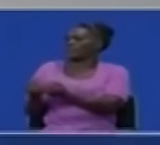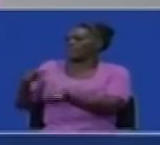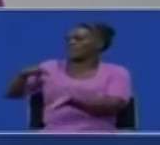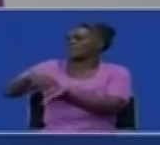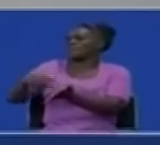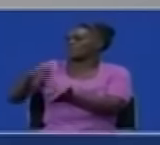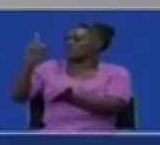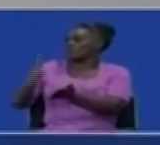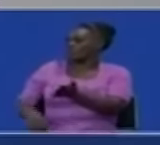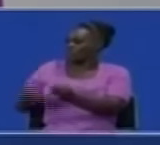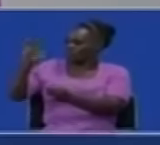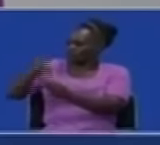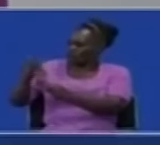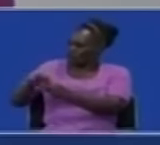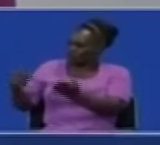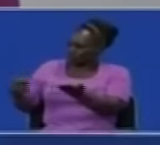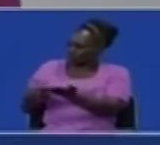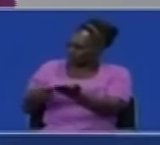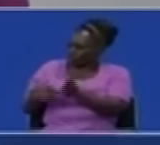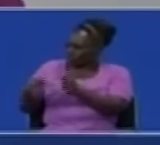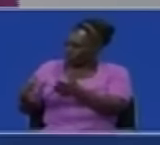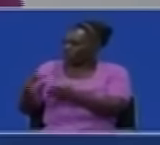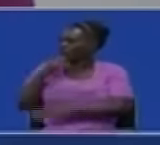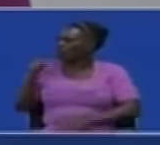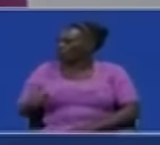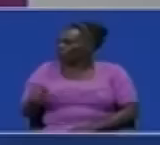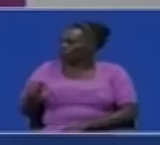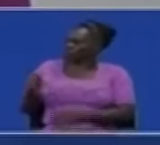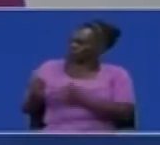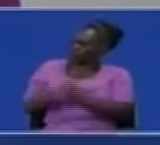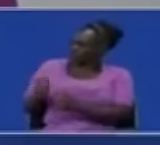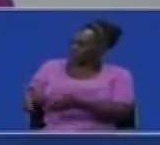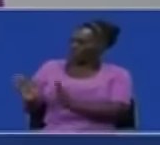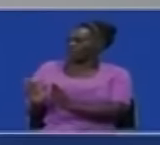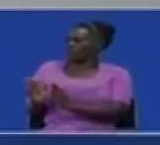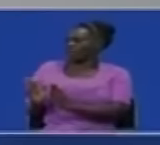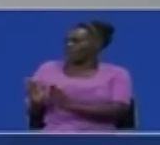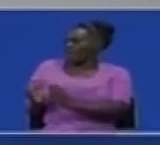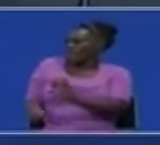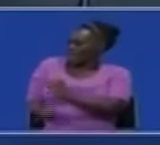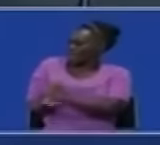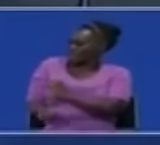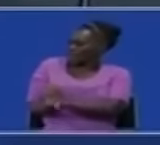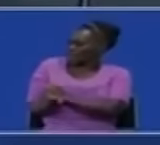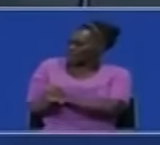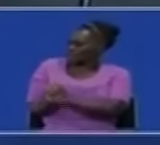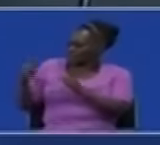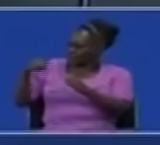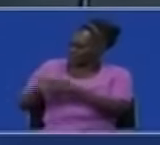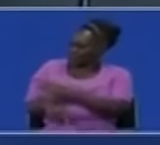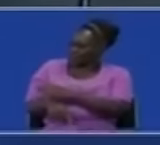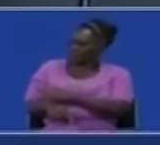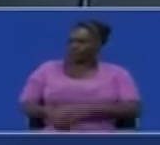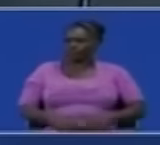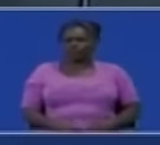it? Do we vote electronically? Lots of people saying, yeah, when we go, we will vote electronically. So just break that down very quickly for us, if